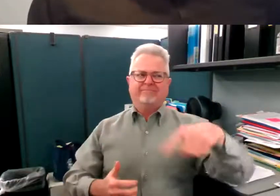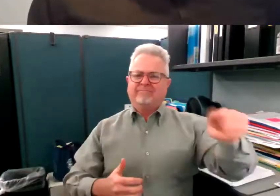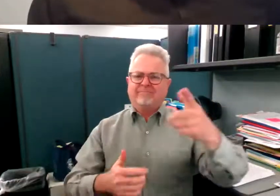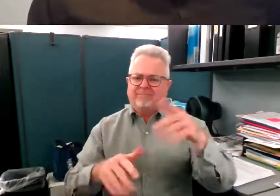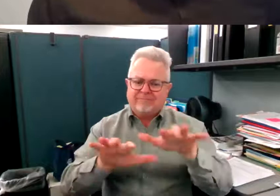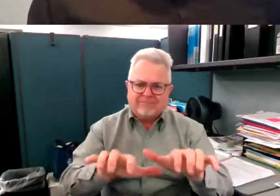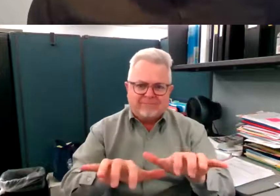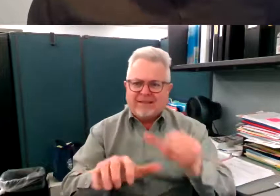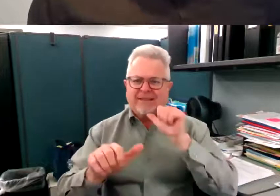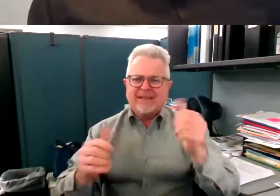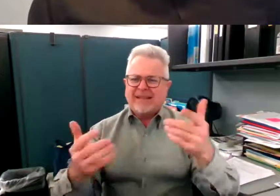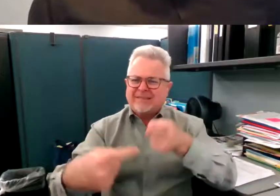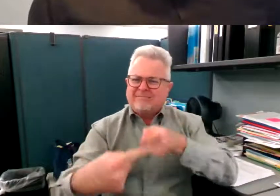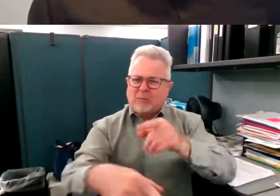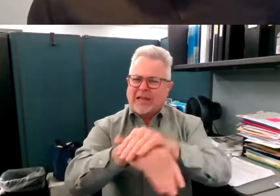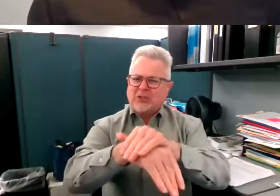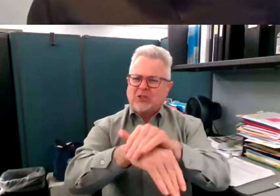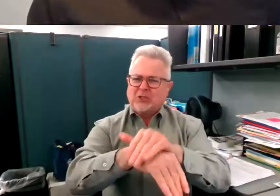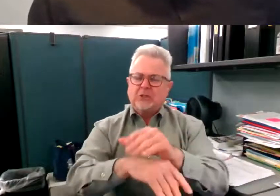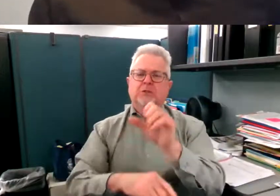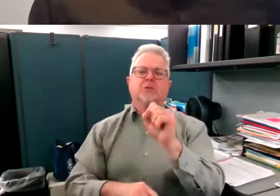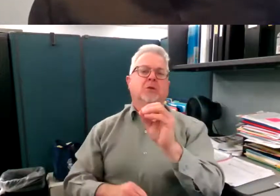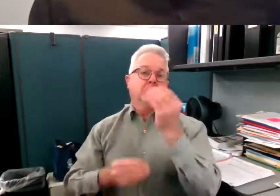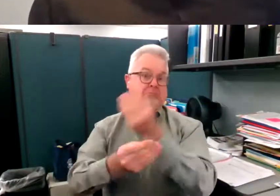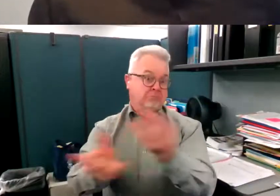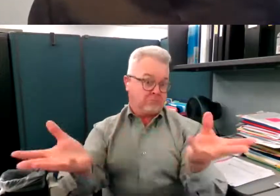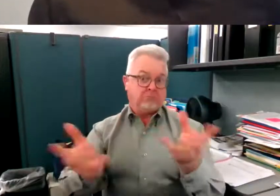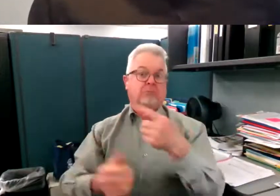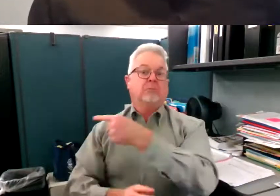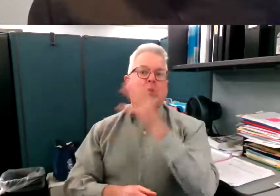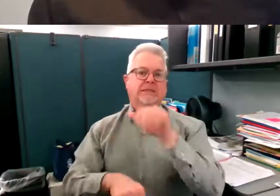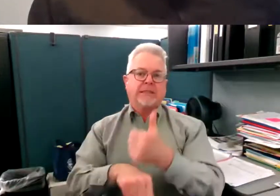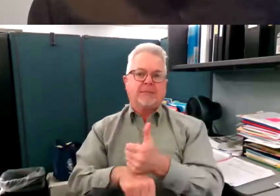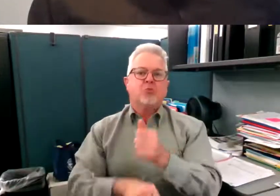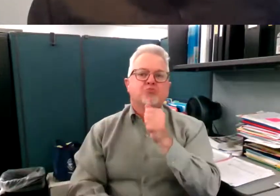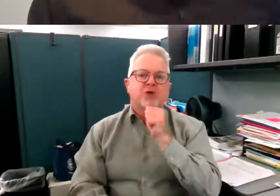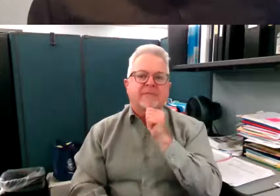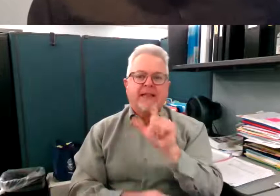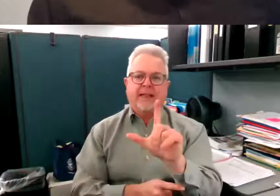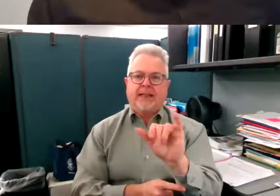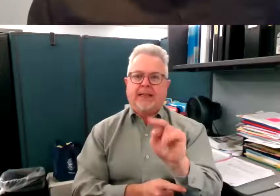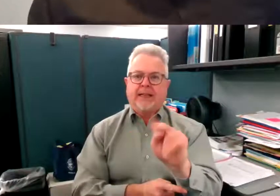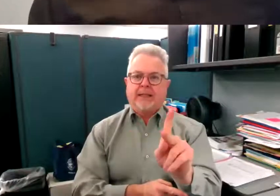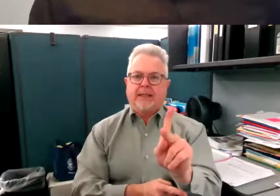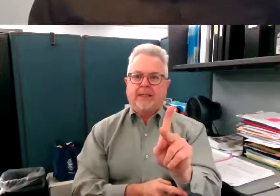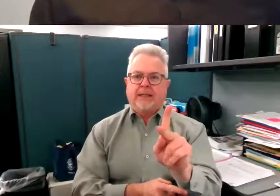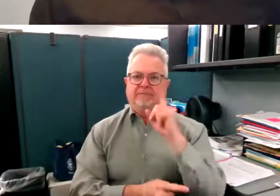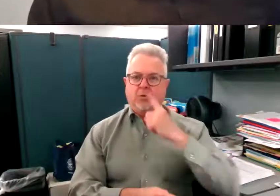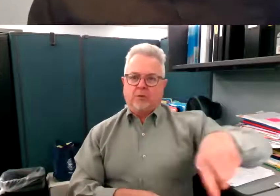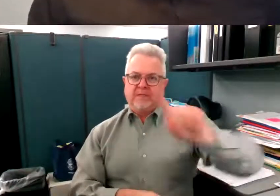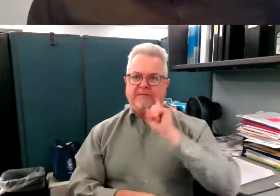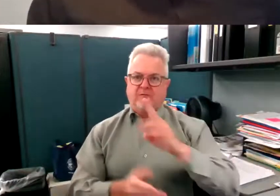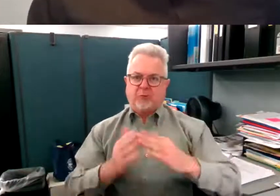I know the deaf community is anxious for that, and some of them would even struggle with the registration with the English. So we also want to set up